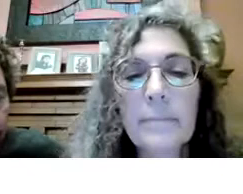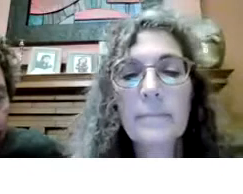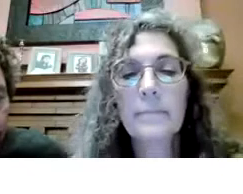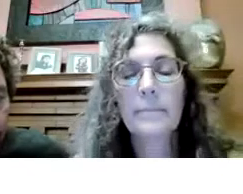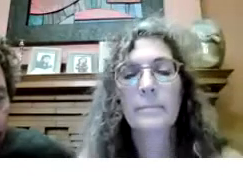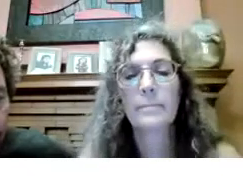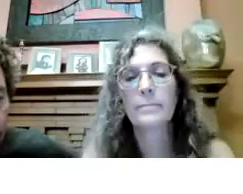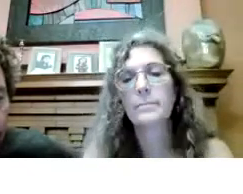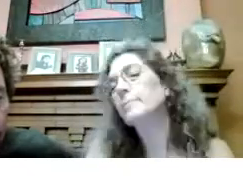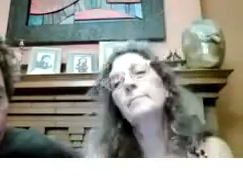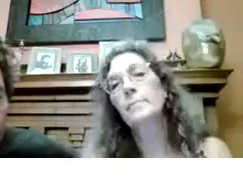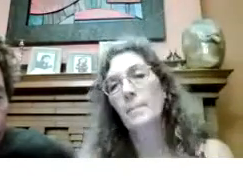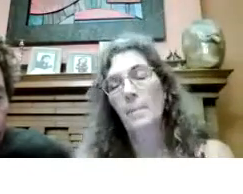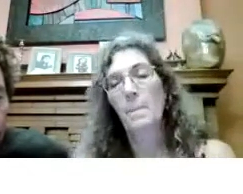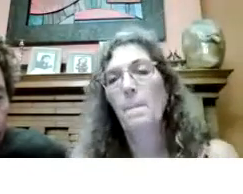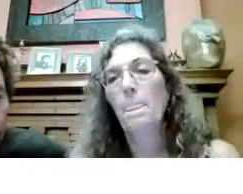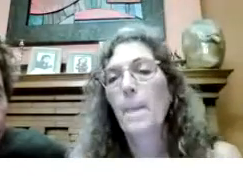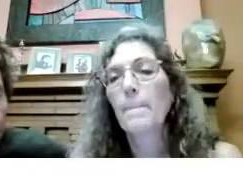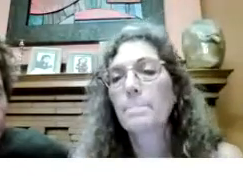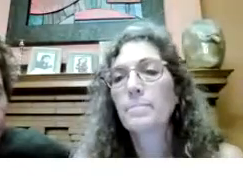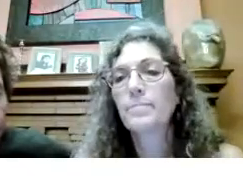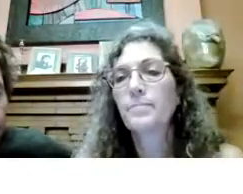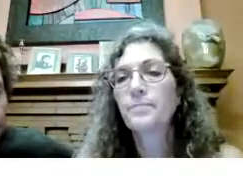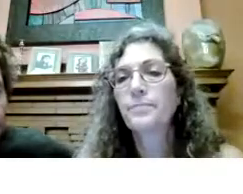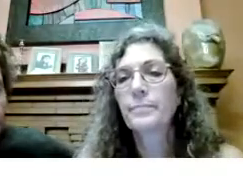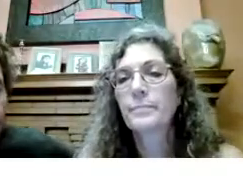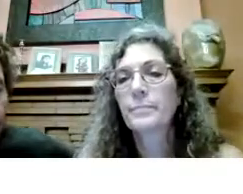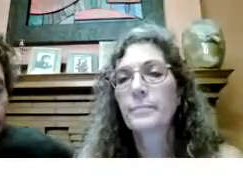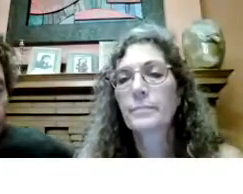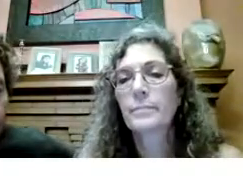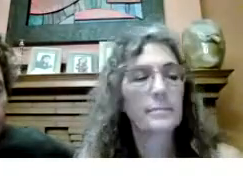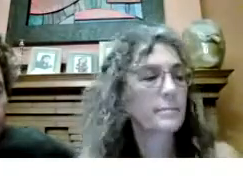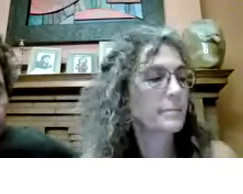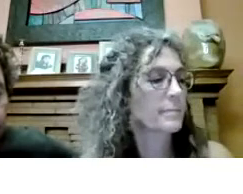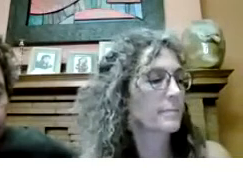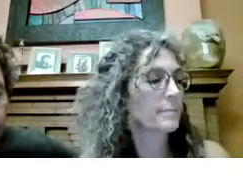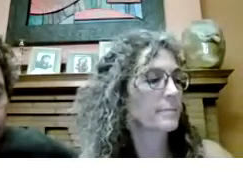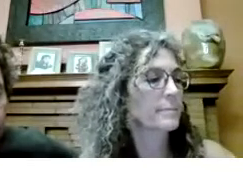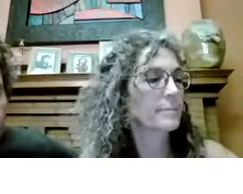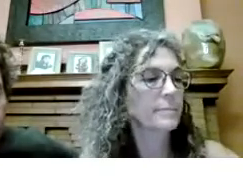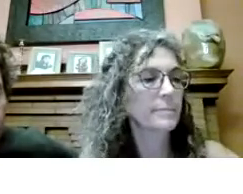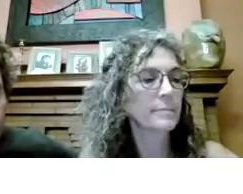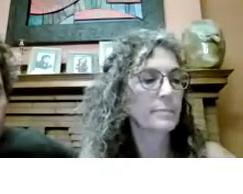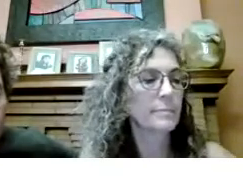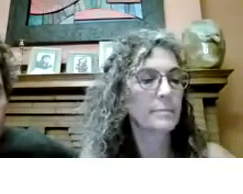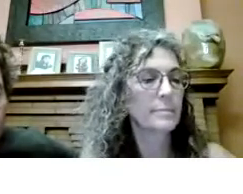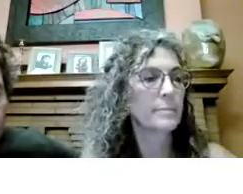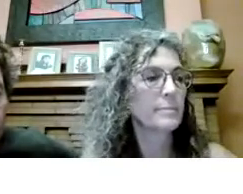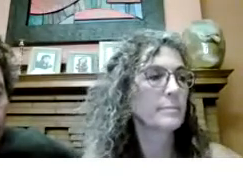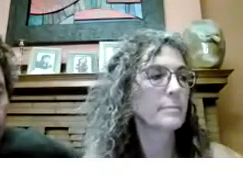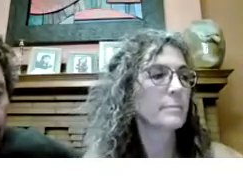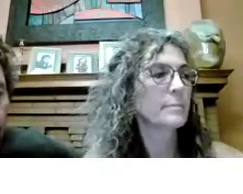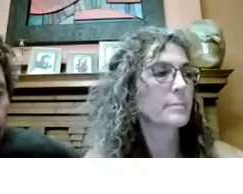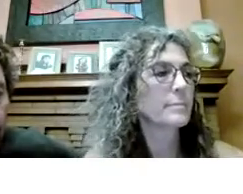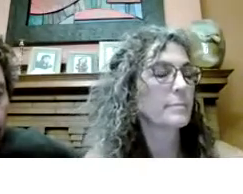I do hope that you continue to try to address some of the safety issues on Beacon, and particularly at